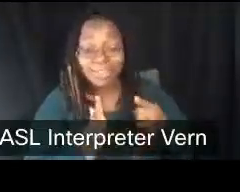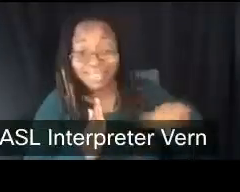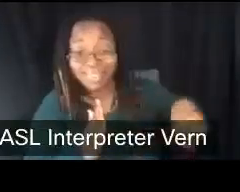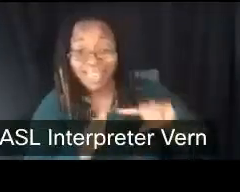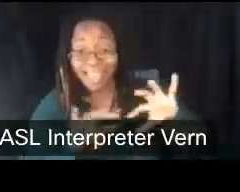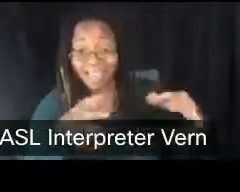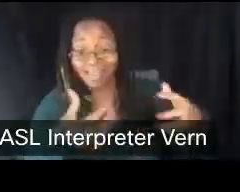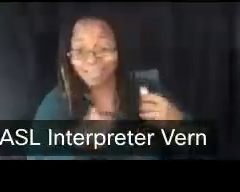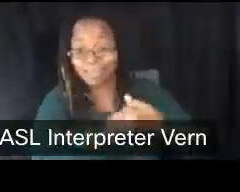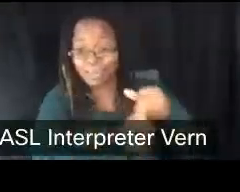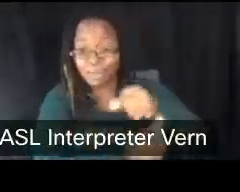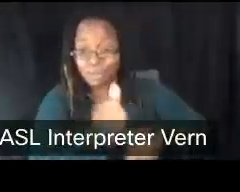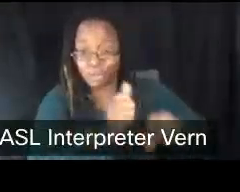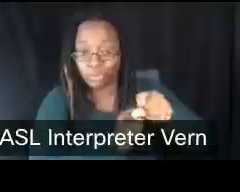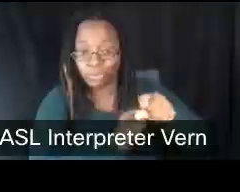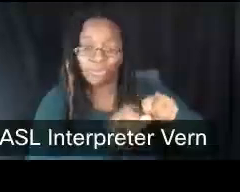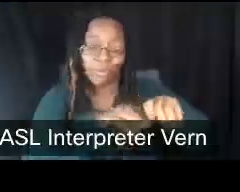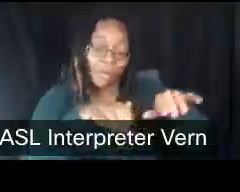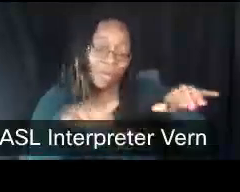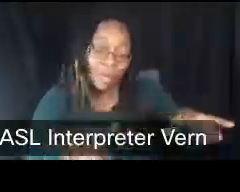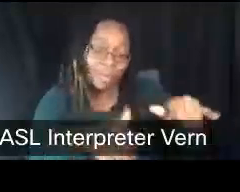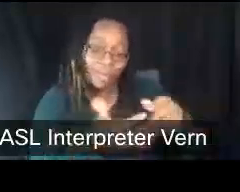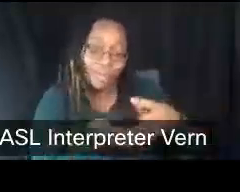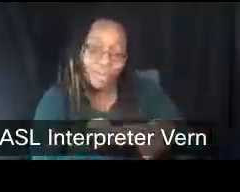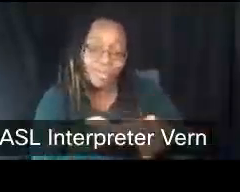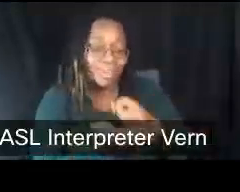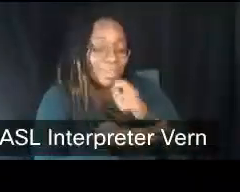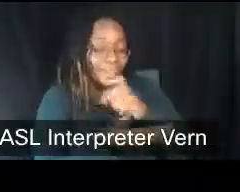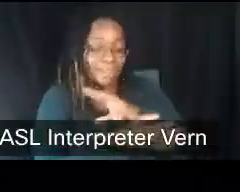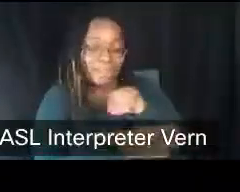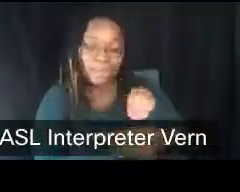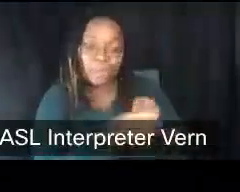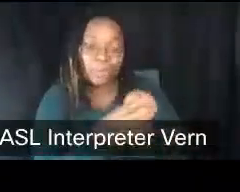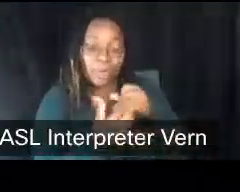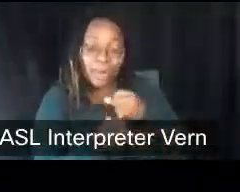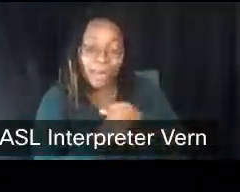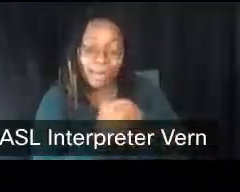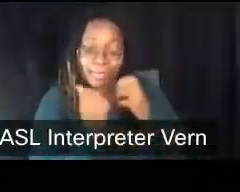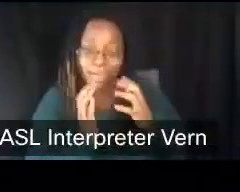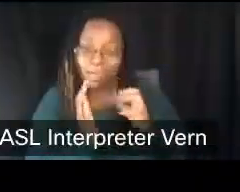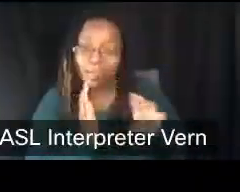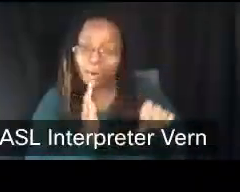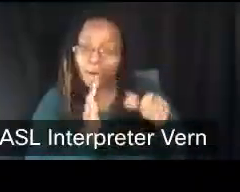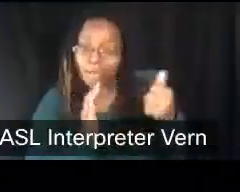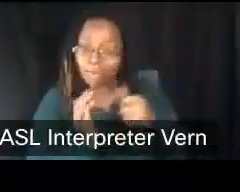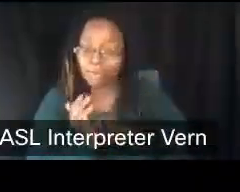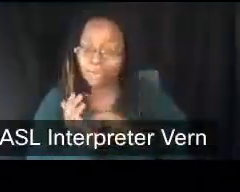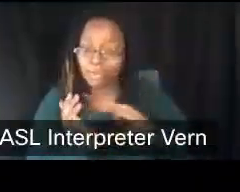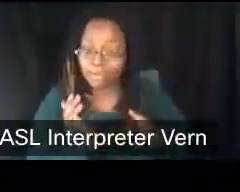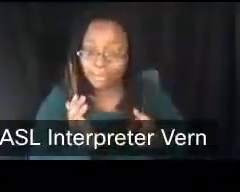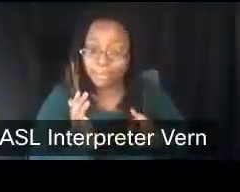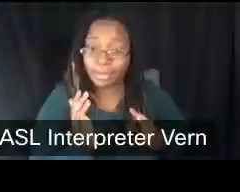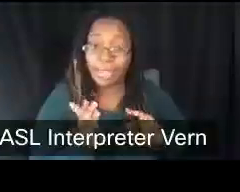and conversations that don't include advocates or other staff. This means that activities are led